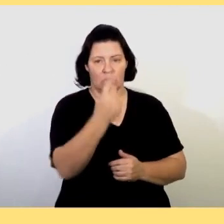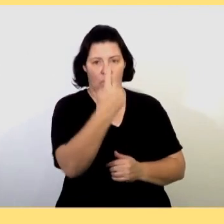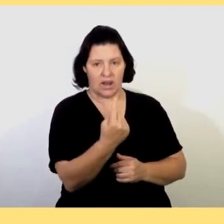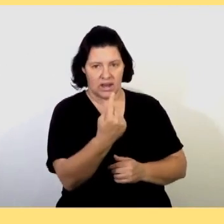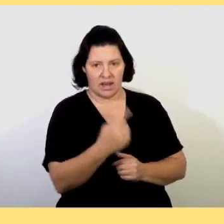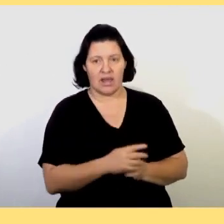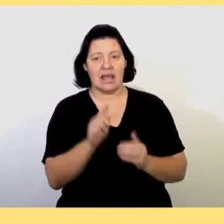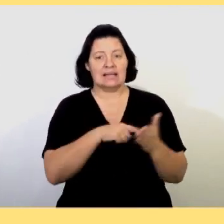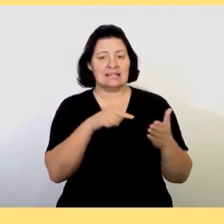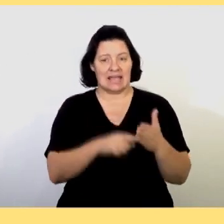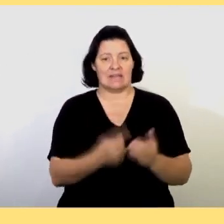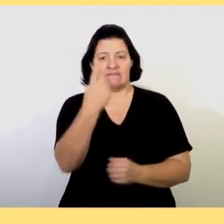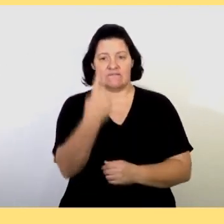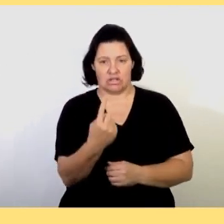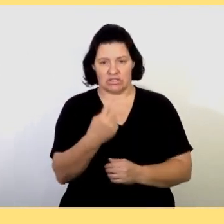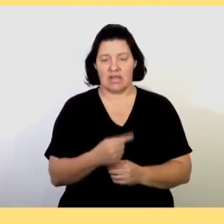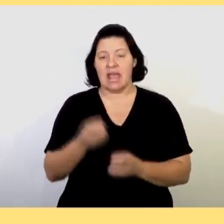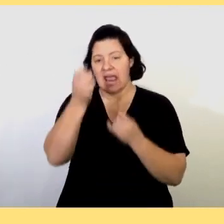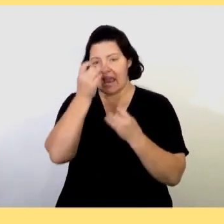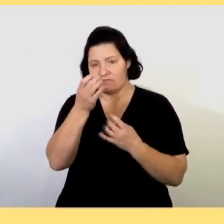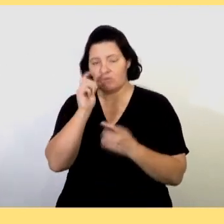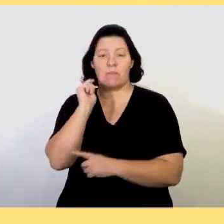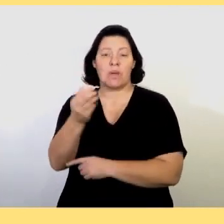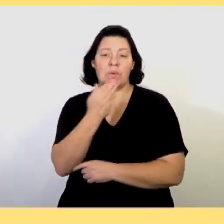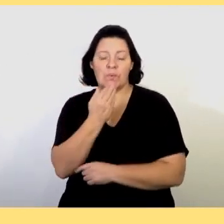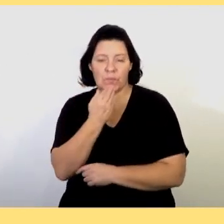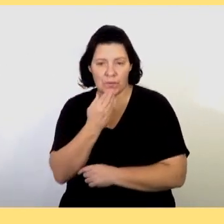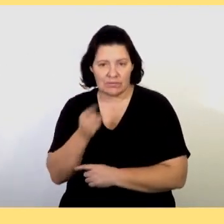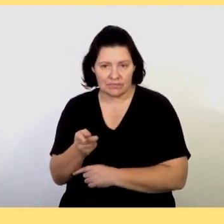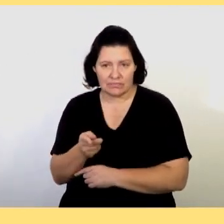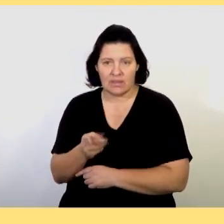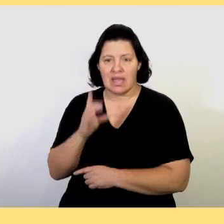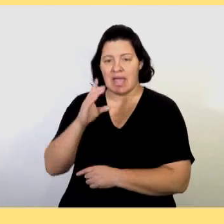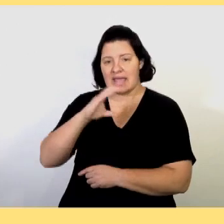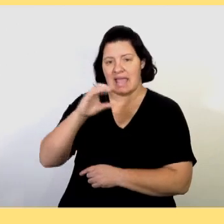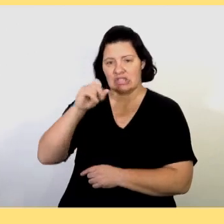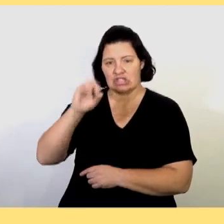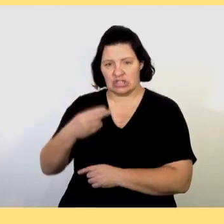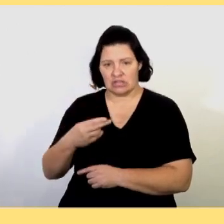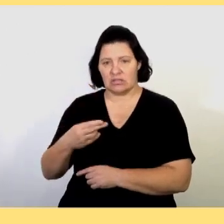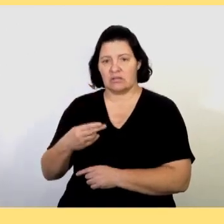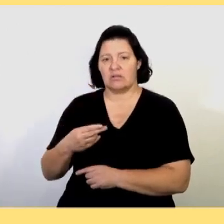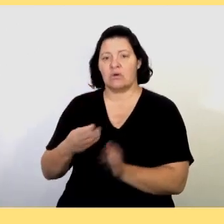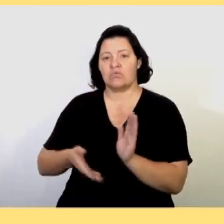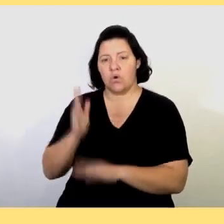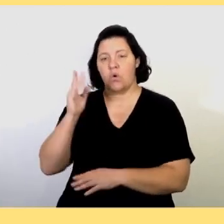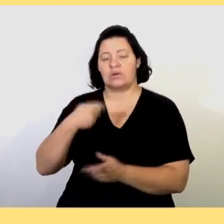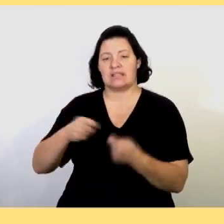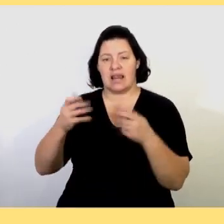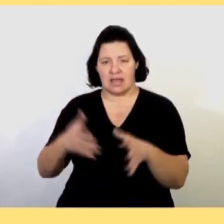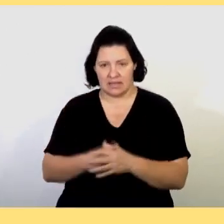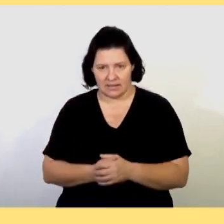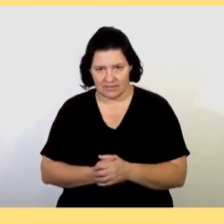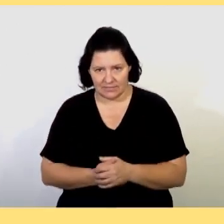EFT 1. The date is the 1st. The details, whom we paid, it is cash